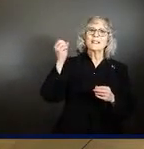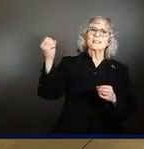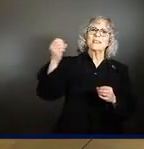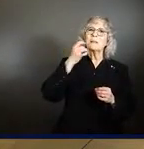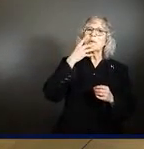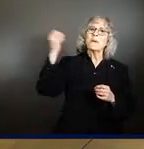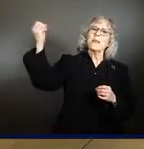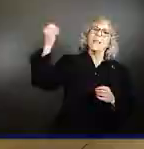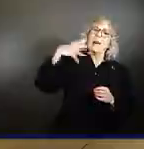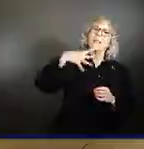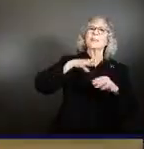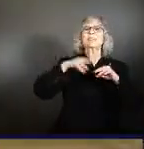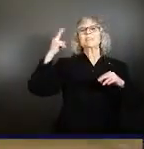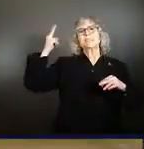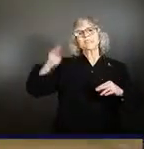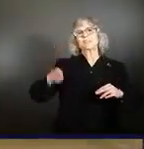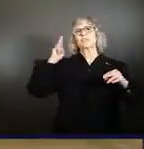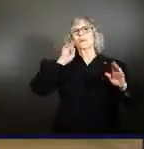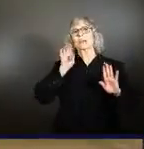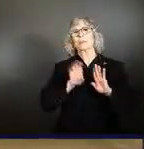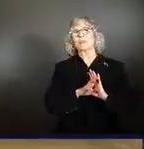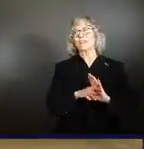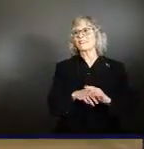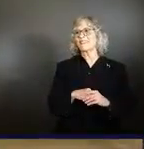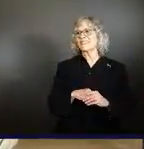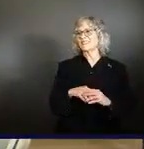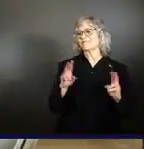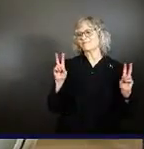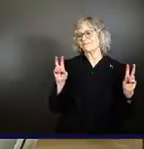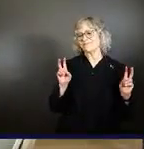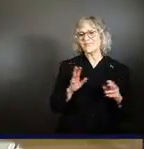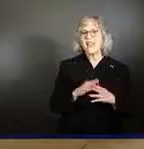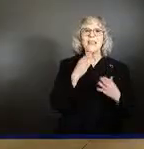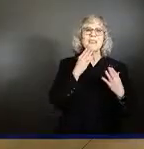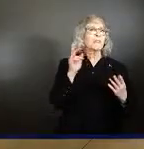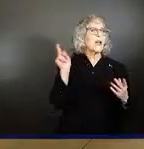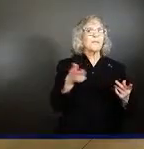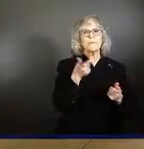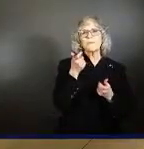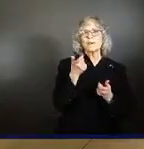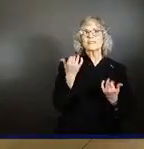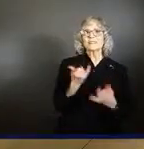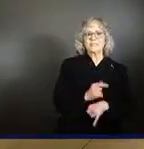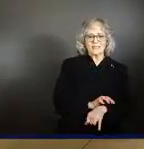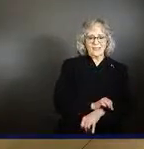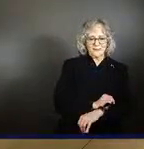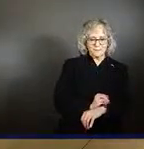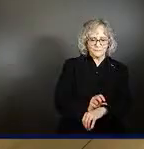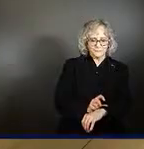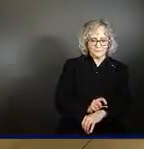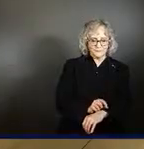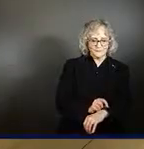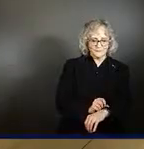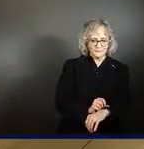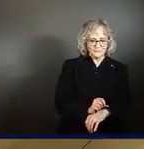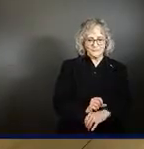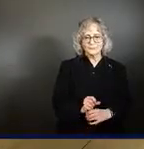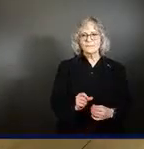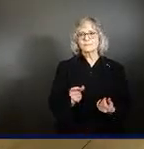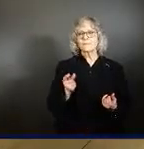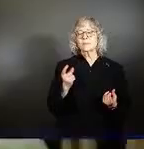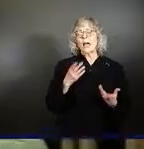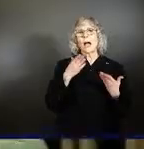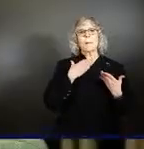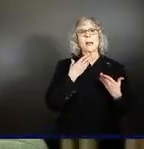historic images. Thank you. And thank you to everyone tuning in today. I'm so happy we were able to answer so